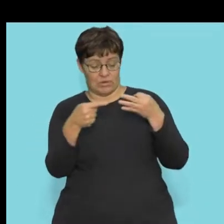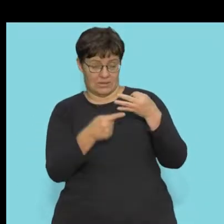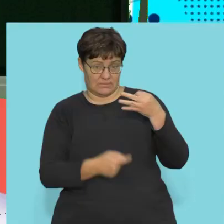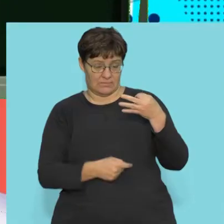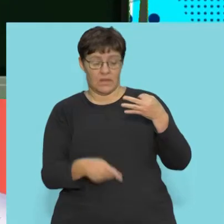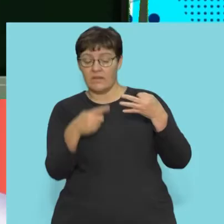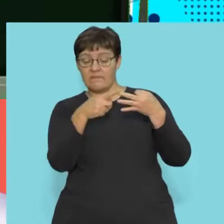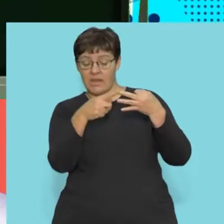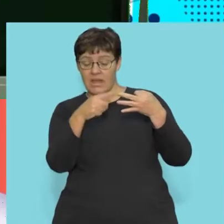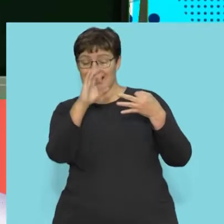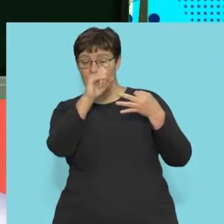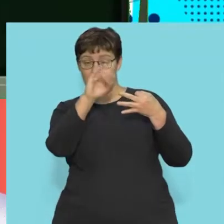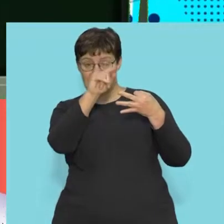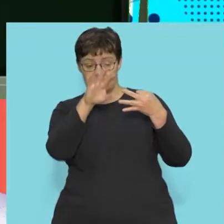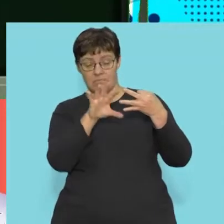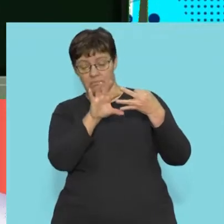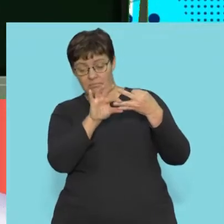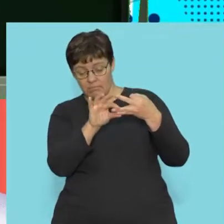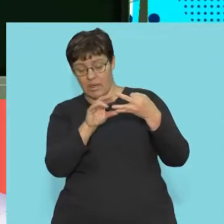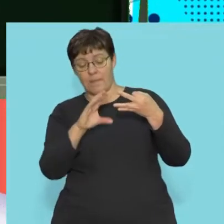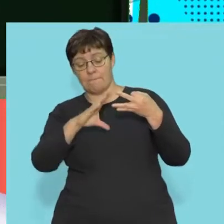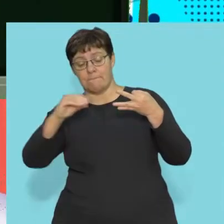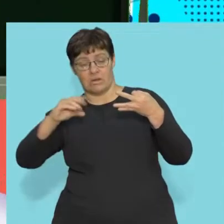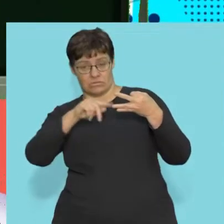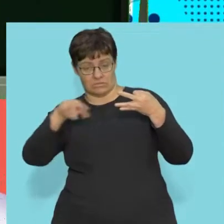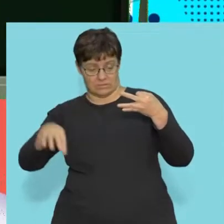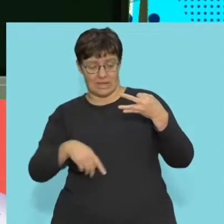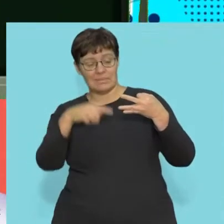stages. The first stage happens in the cytoplasm, which is called